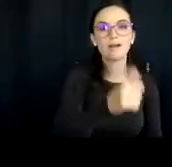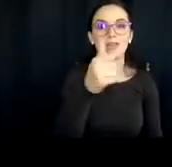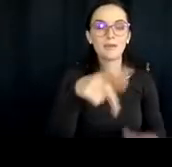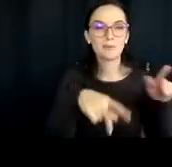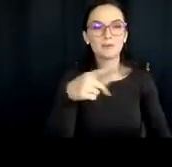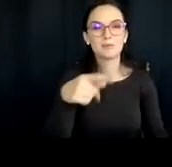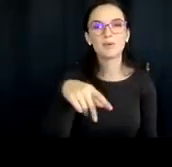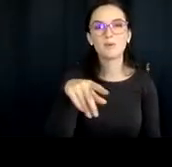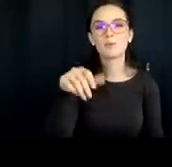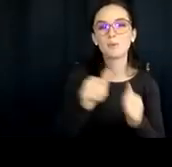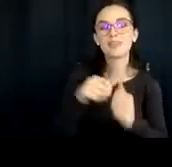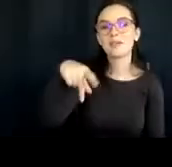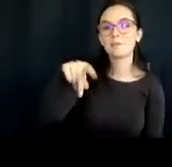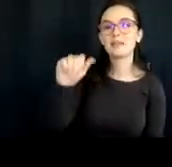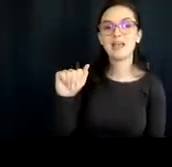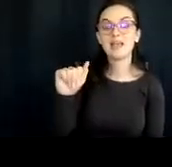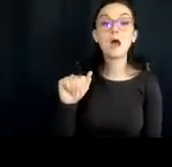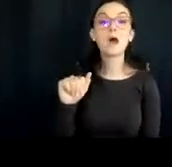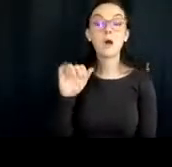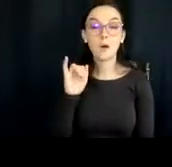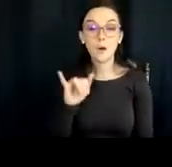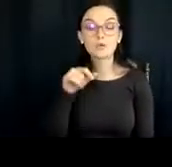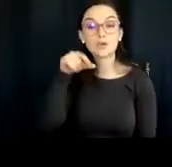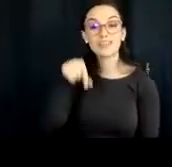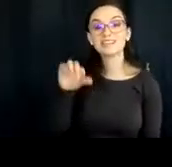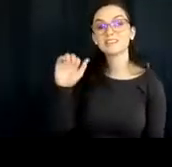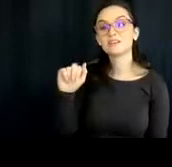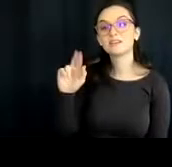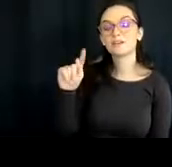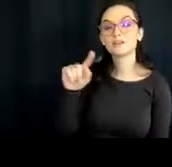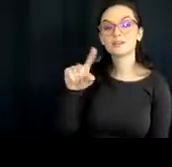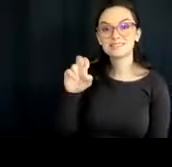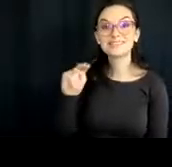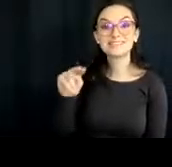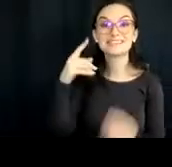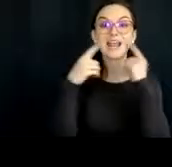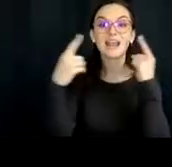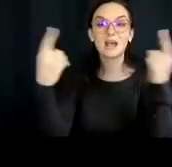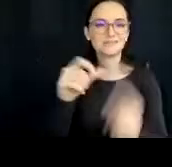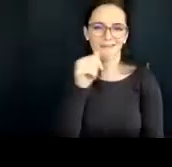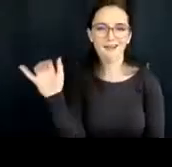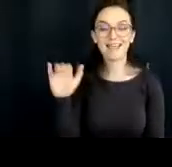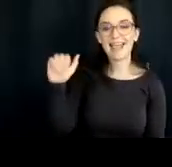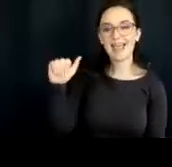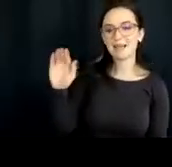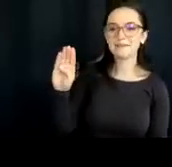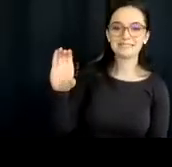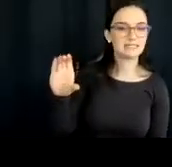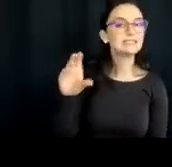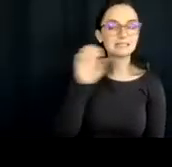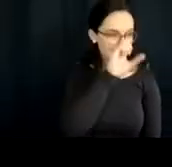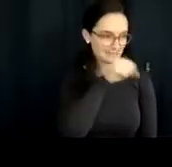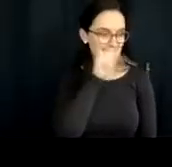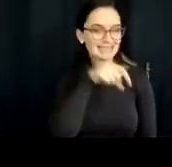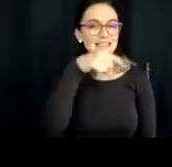is Autzen Stadium's announcer, not like Right. ABC's announcer. Yes, Okay. this is the stadium announcer. Got